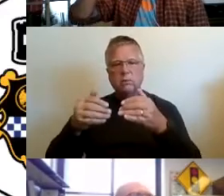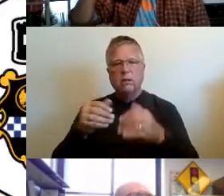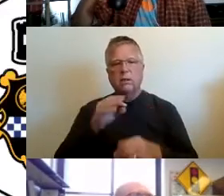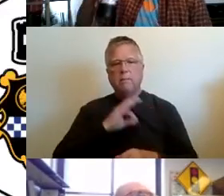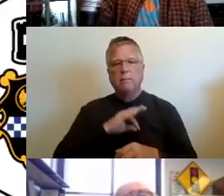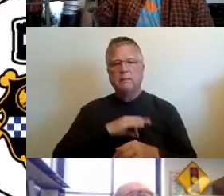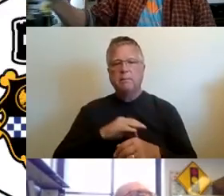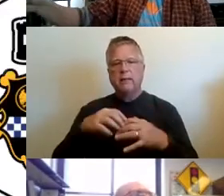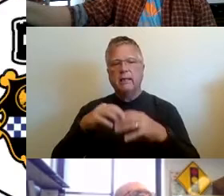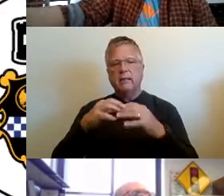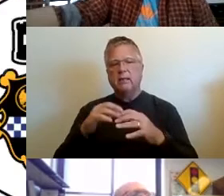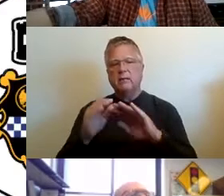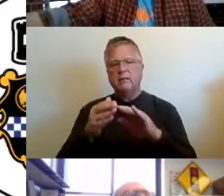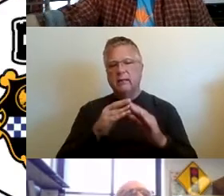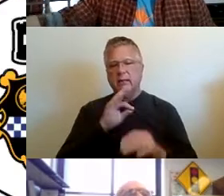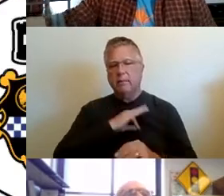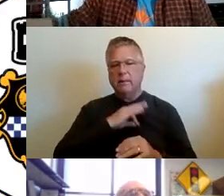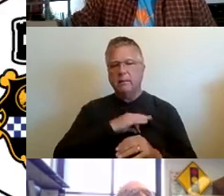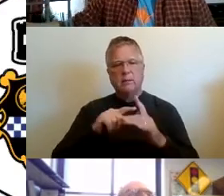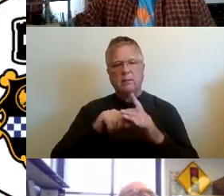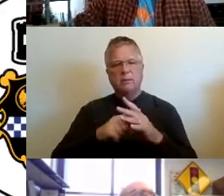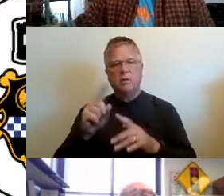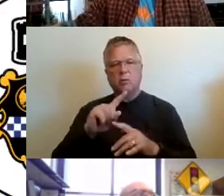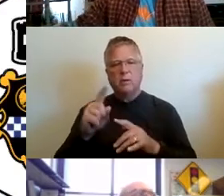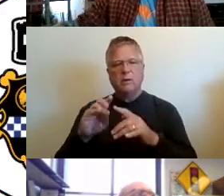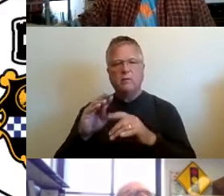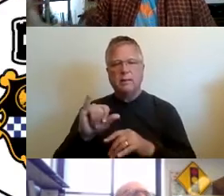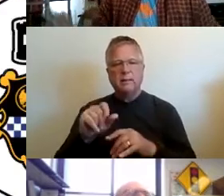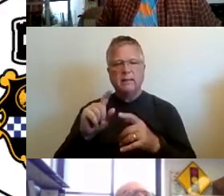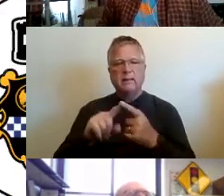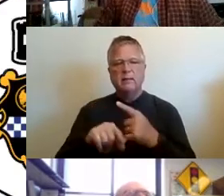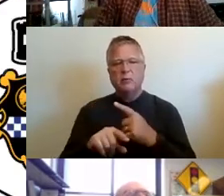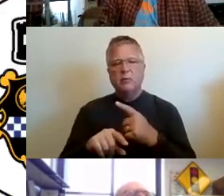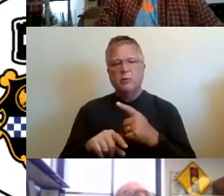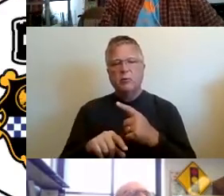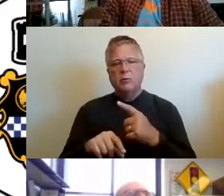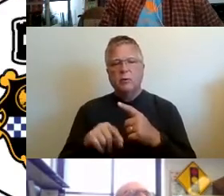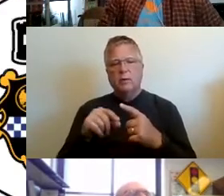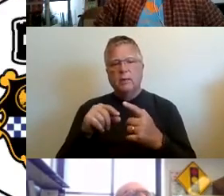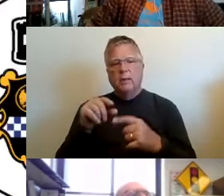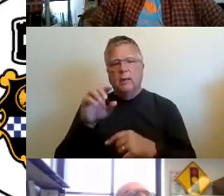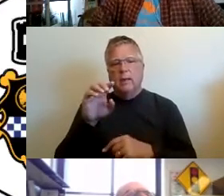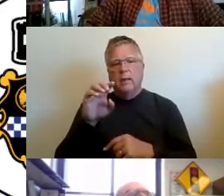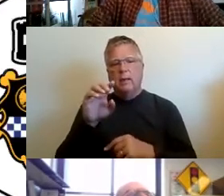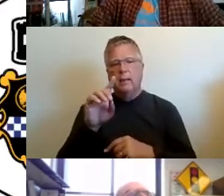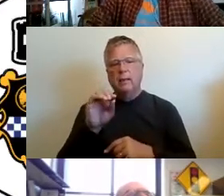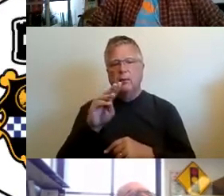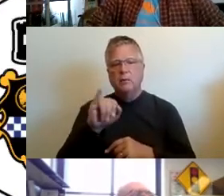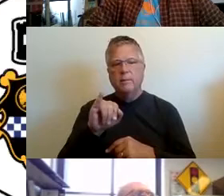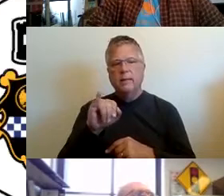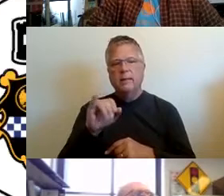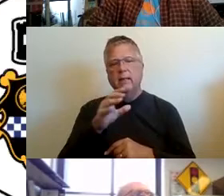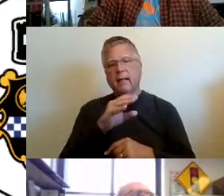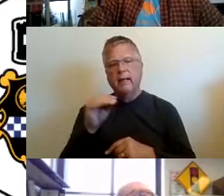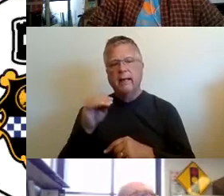Forward Pittsburgh is an initiative from the city through the Department of Mobility and Infrastructure. And this